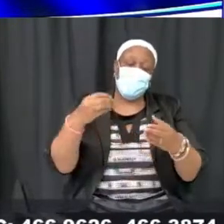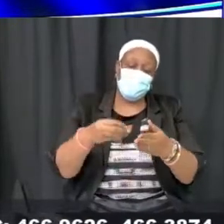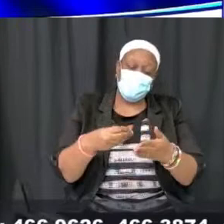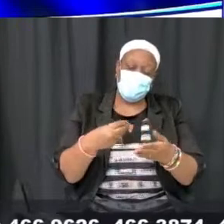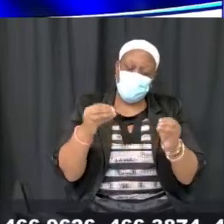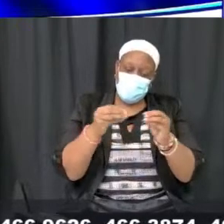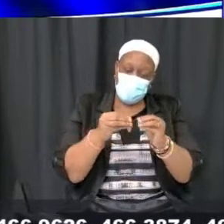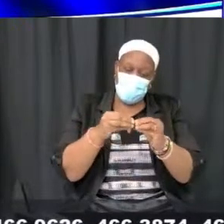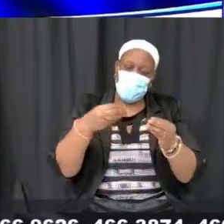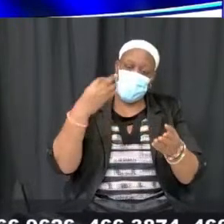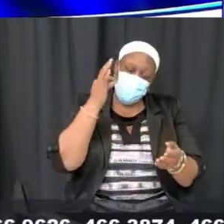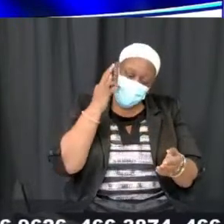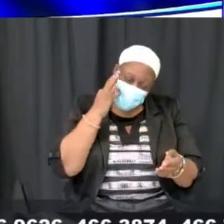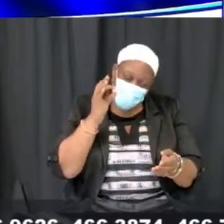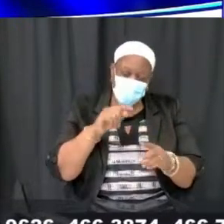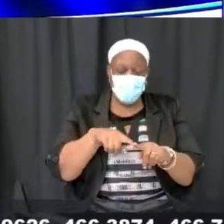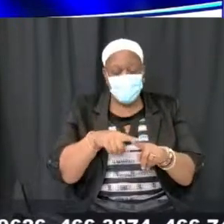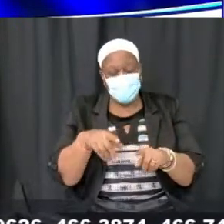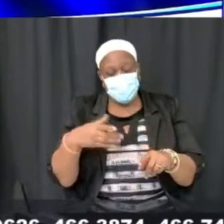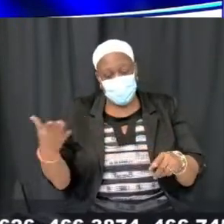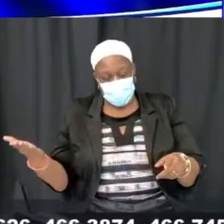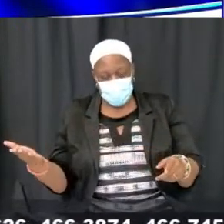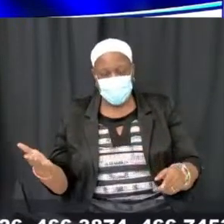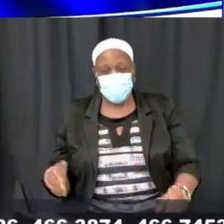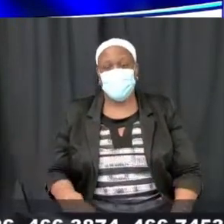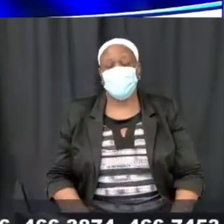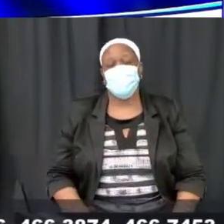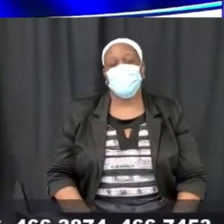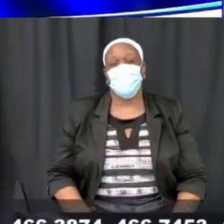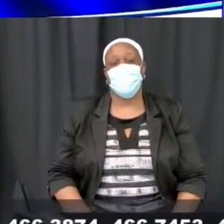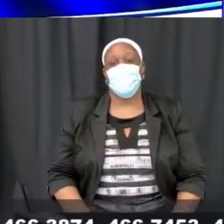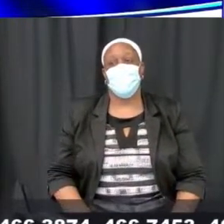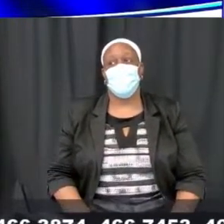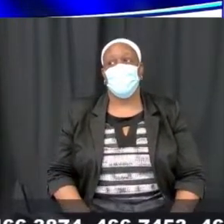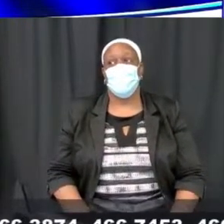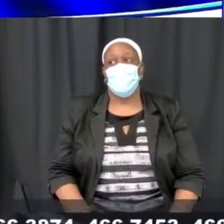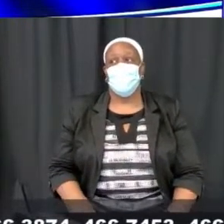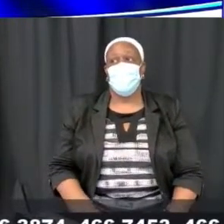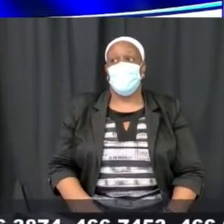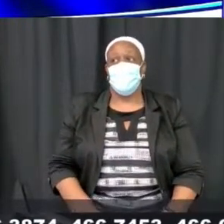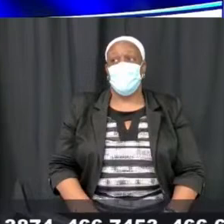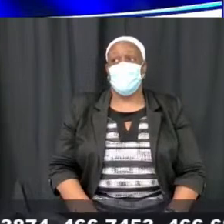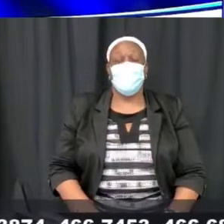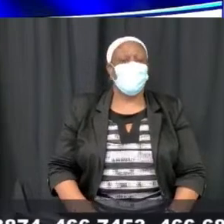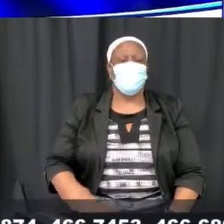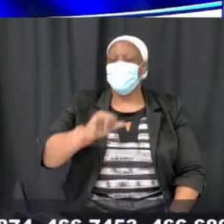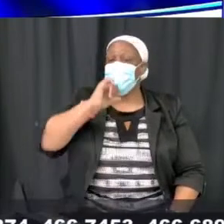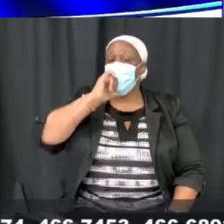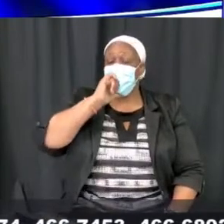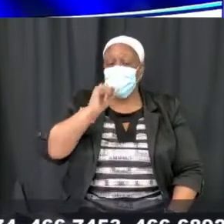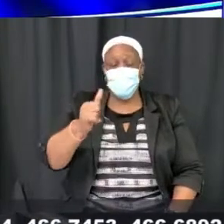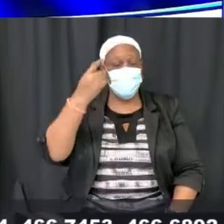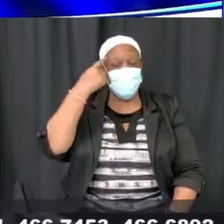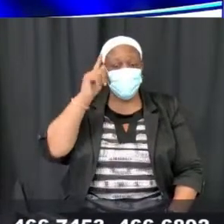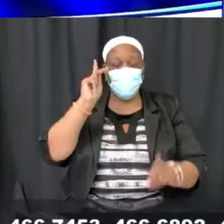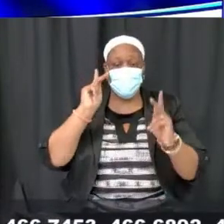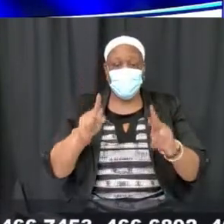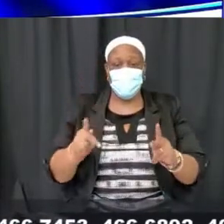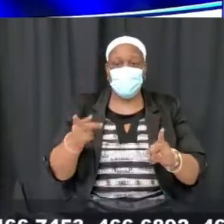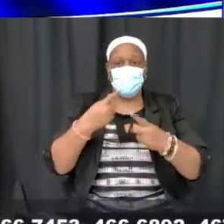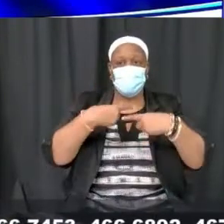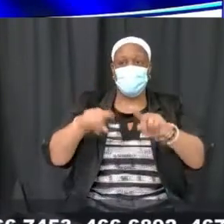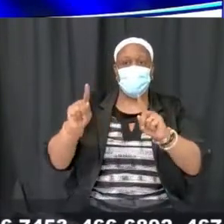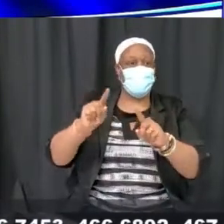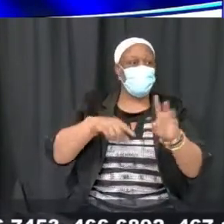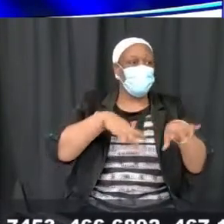and services. The limited days of operation are not intended to be a free-for-all.